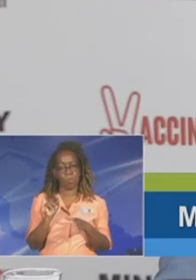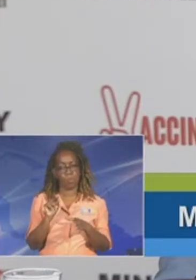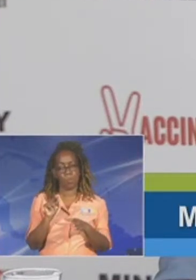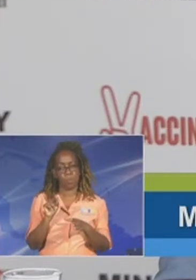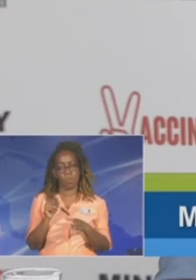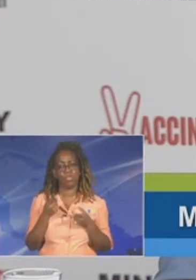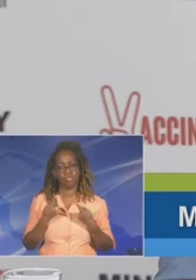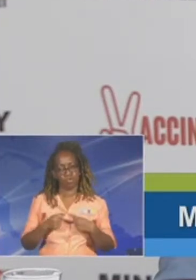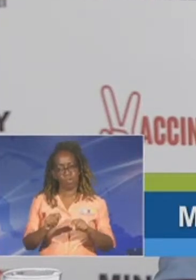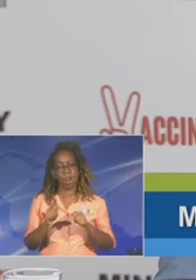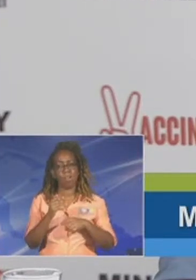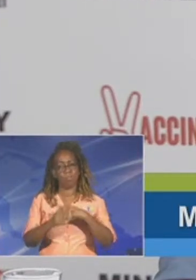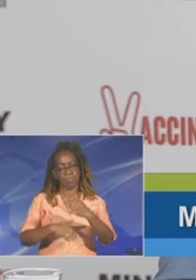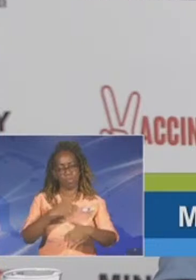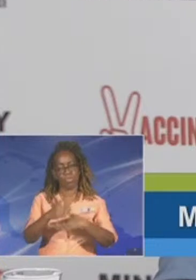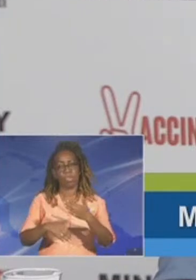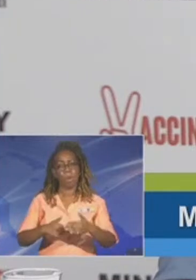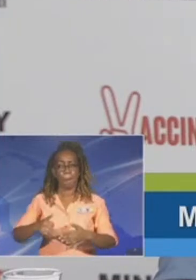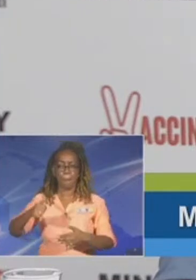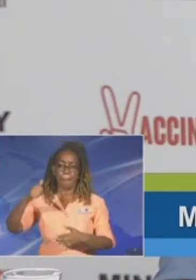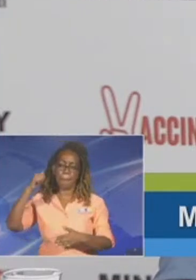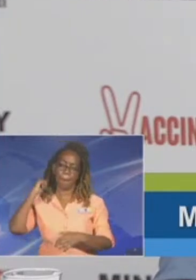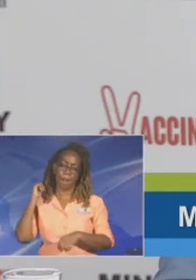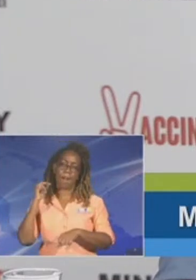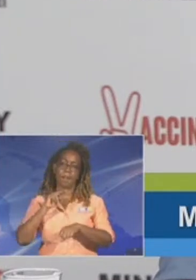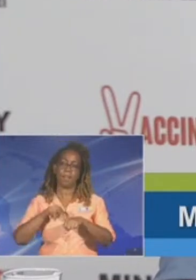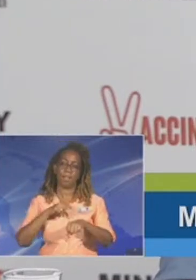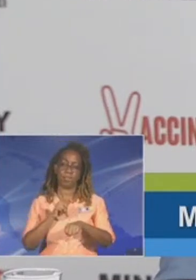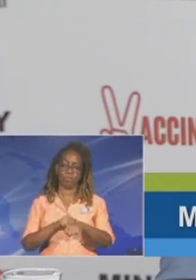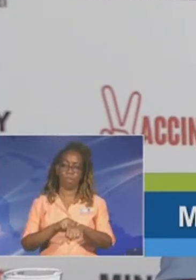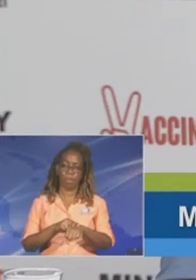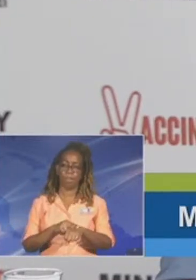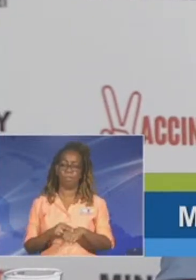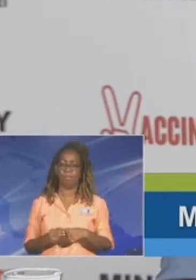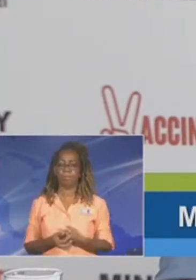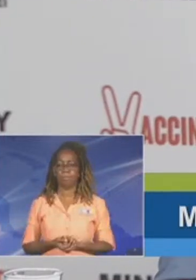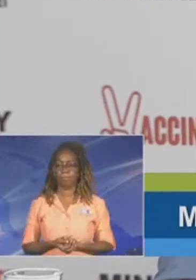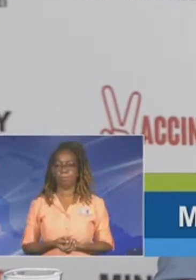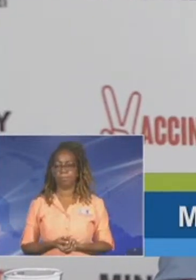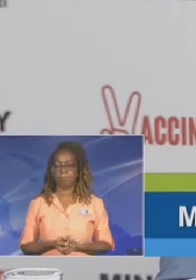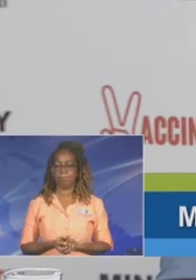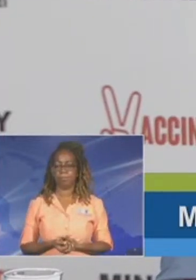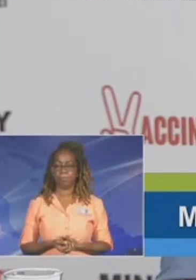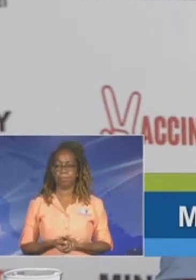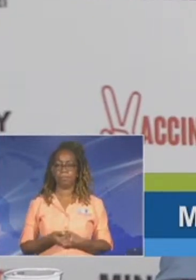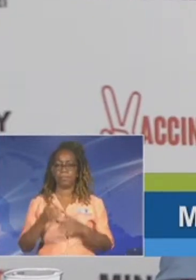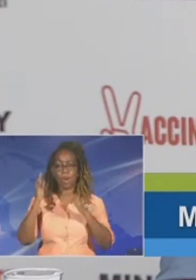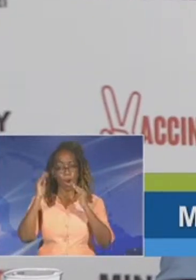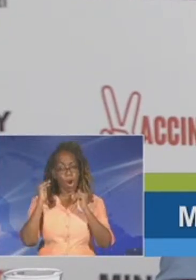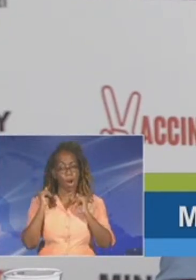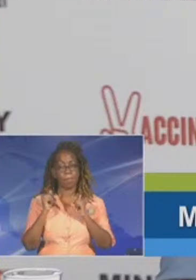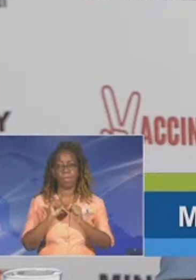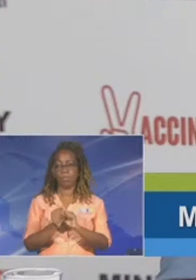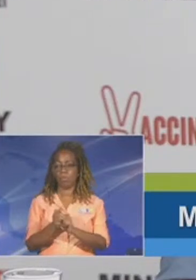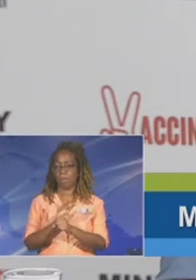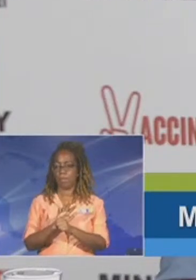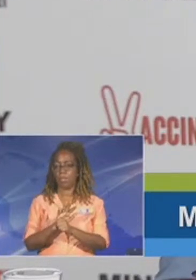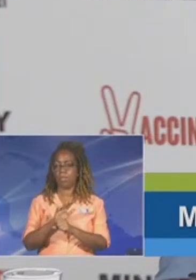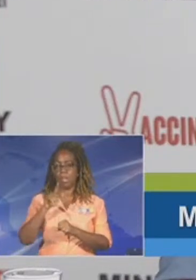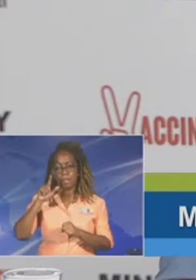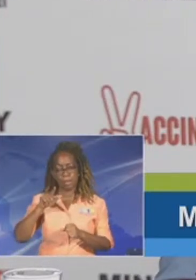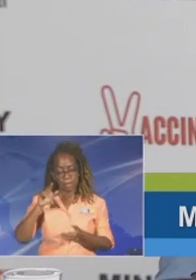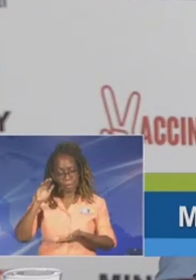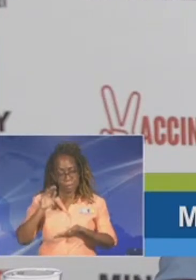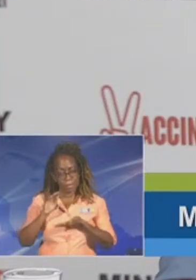way towards a more stable and hopefully less disease-ridden population at this point in